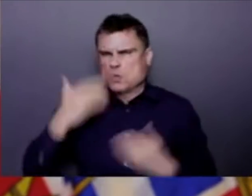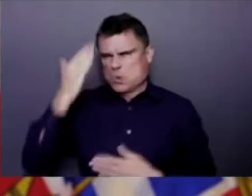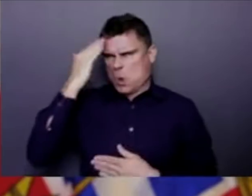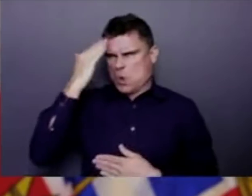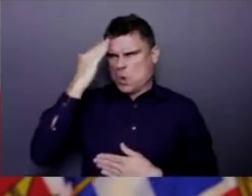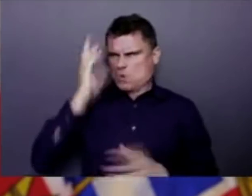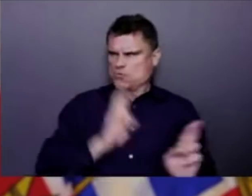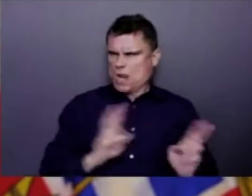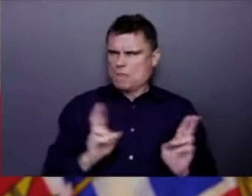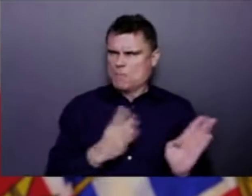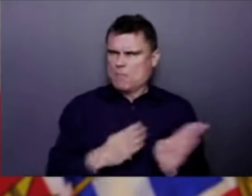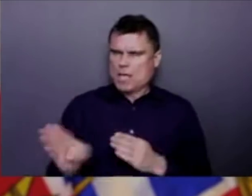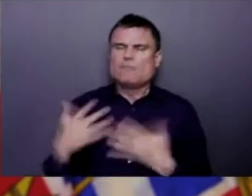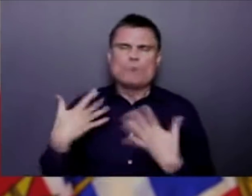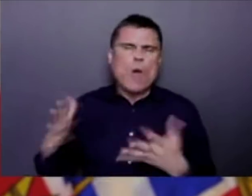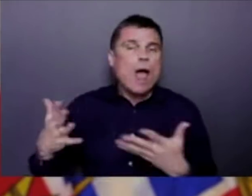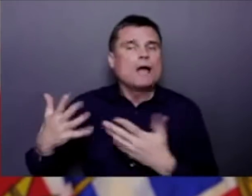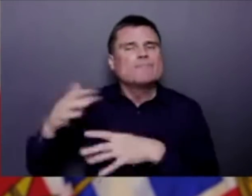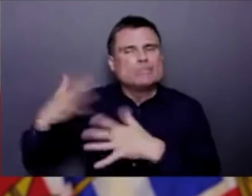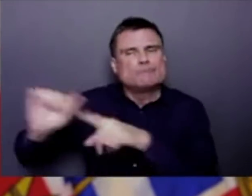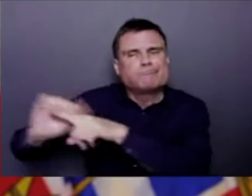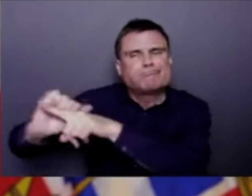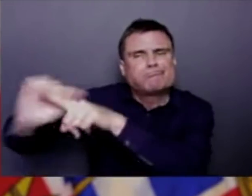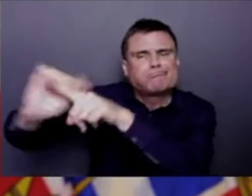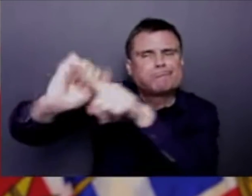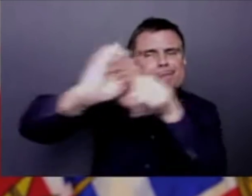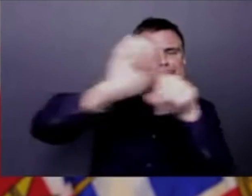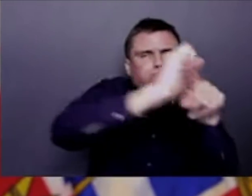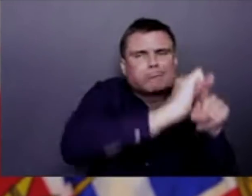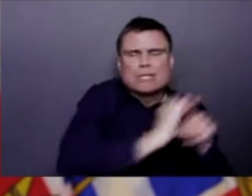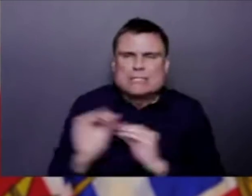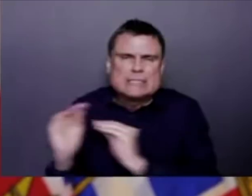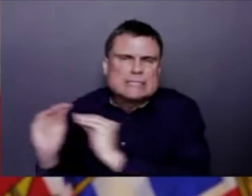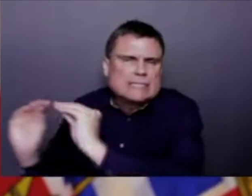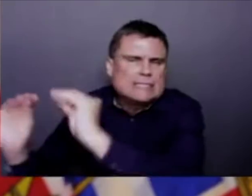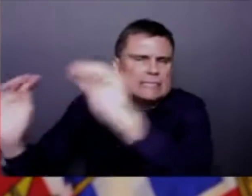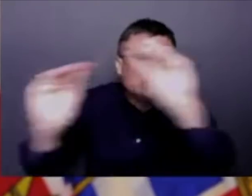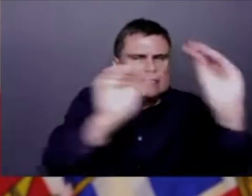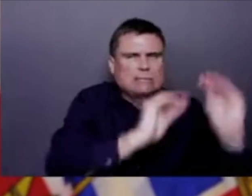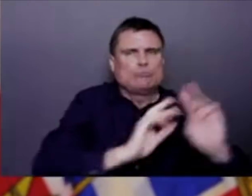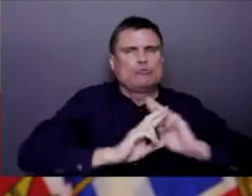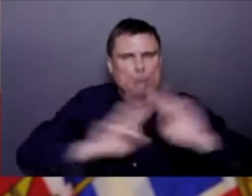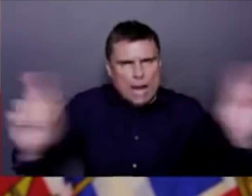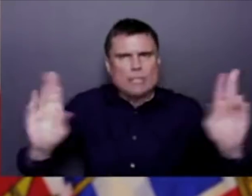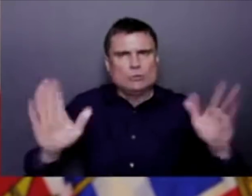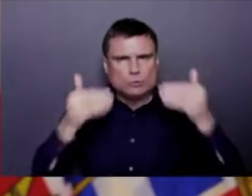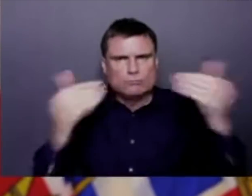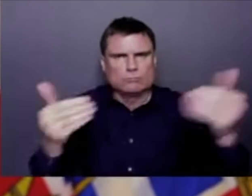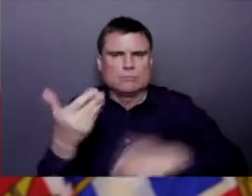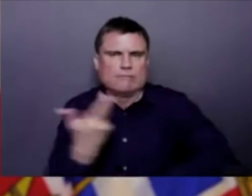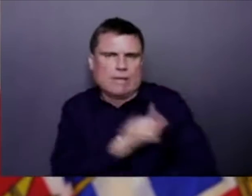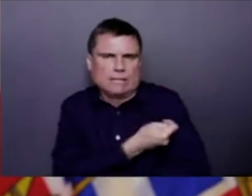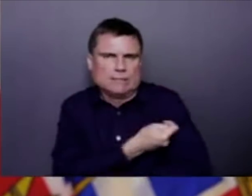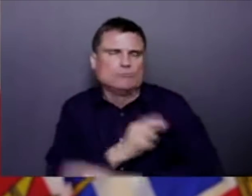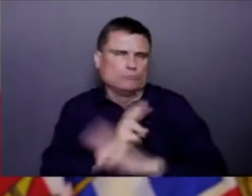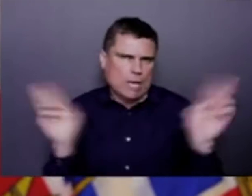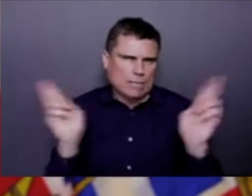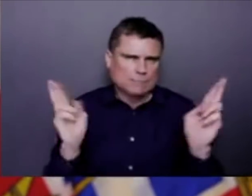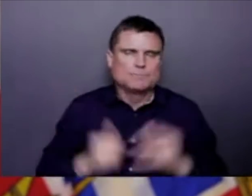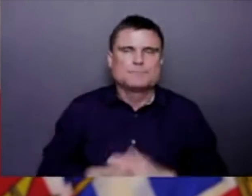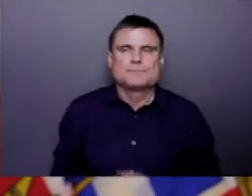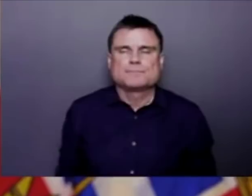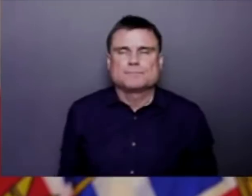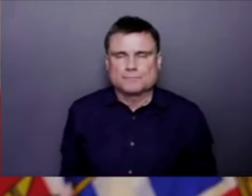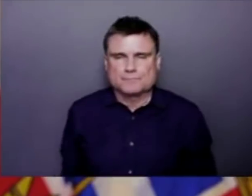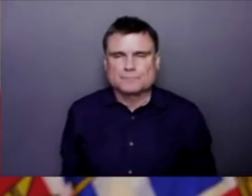in smaller doses into communities, but also how to receive and move the Moderna vaccine. And a lot of the work that we've been doing over